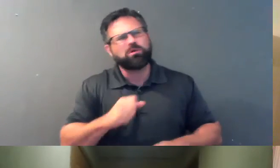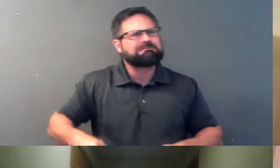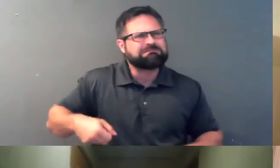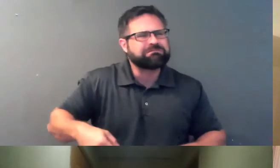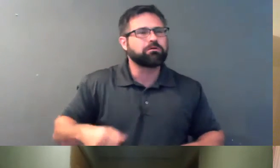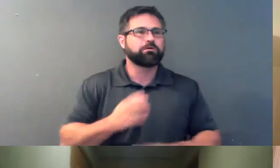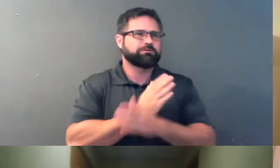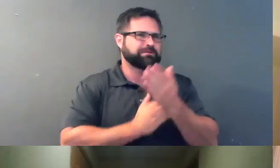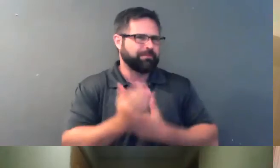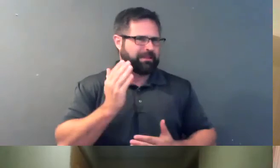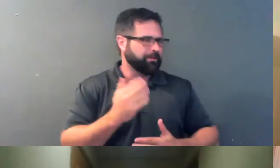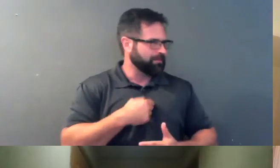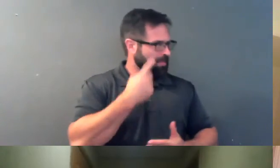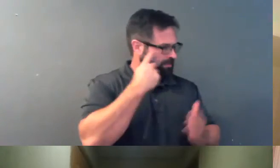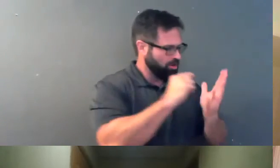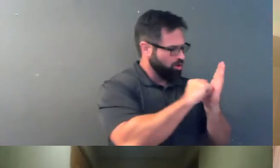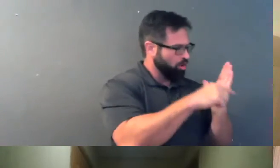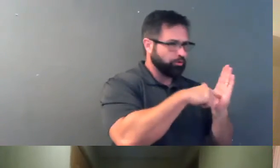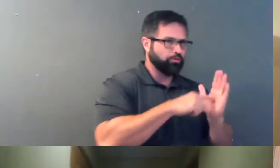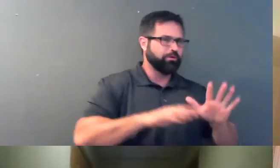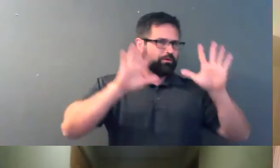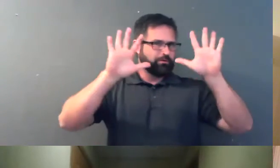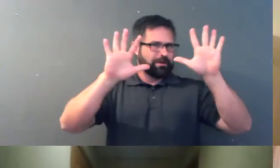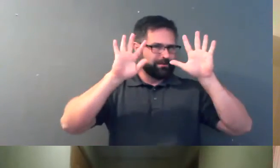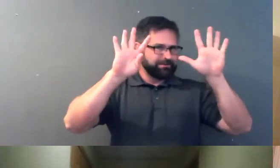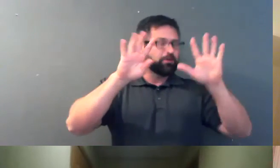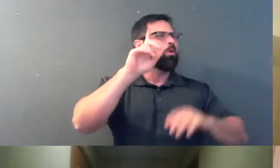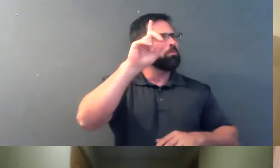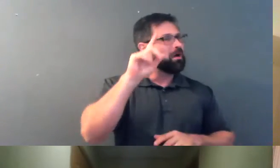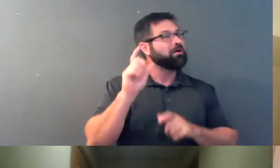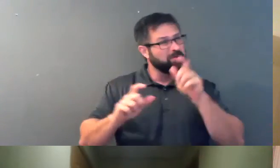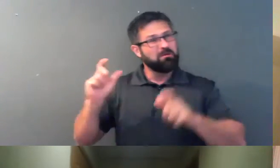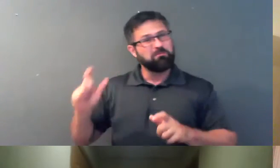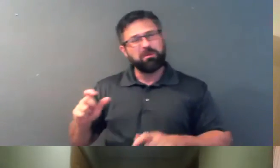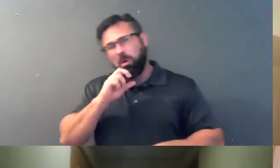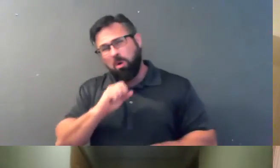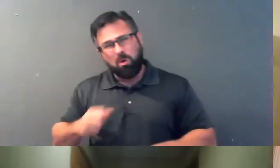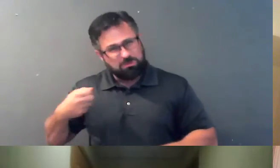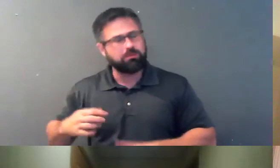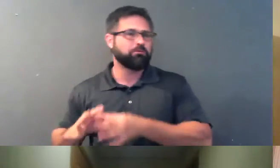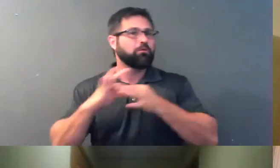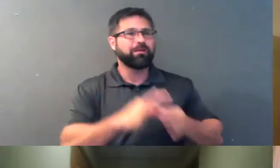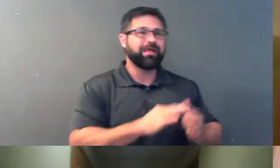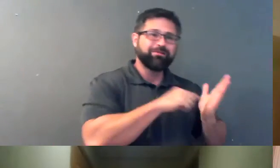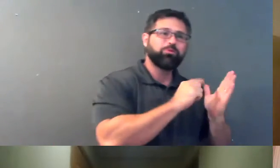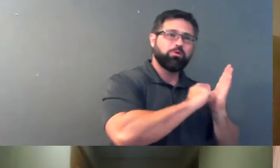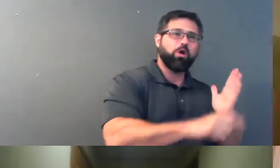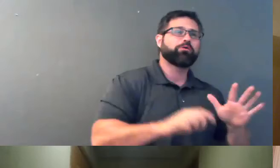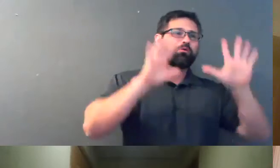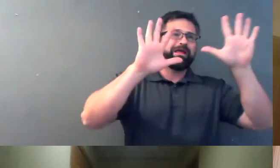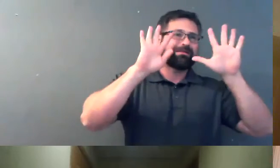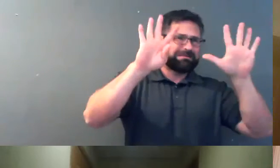Article 19 fully to older persons. And then finally, we will close with a comment,